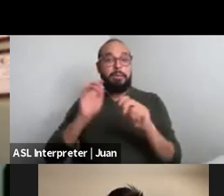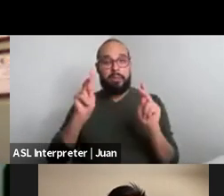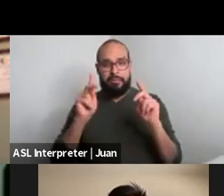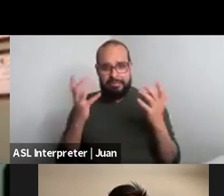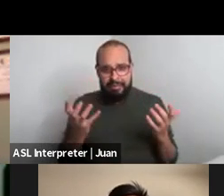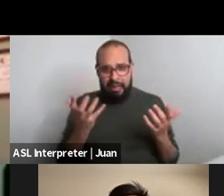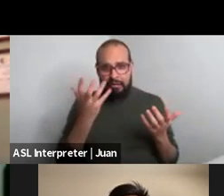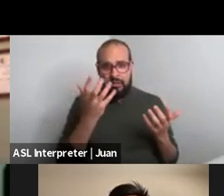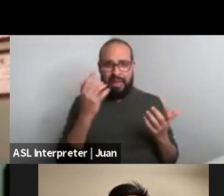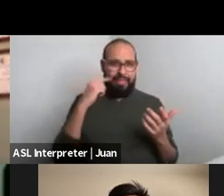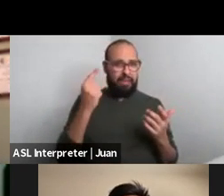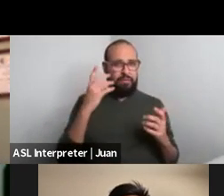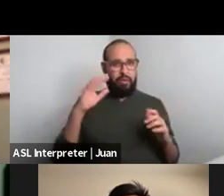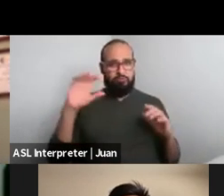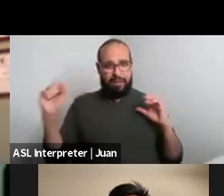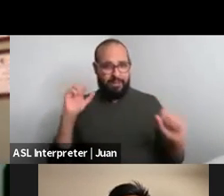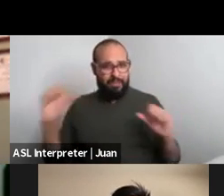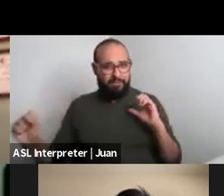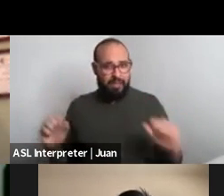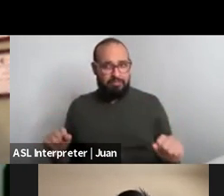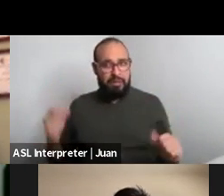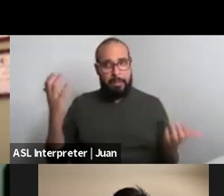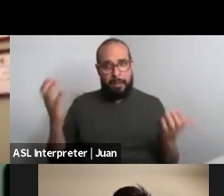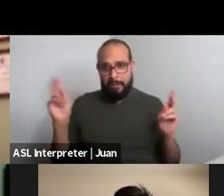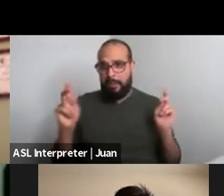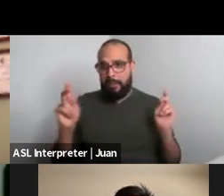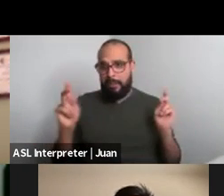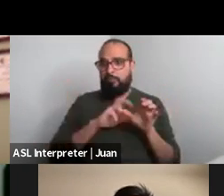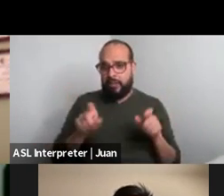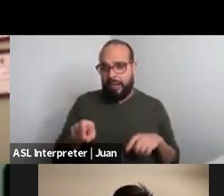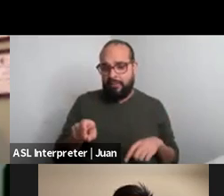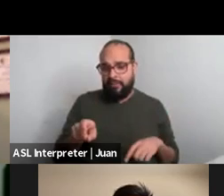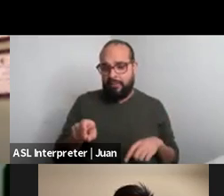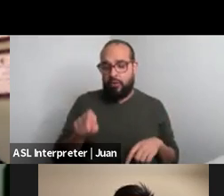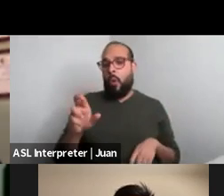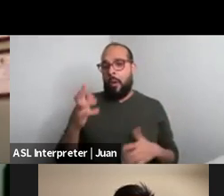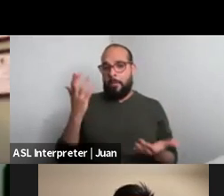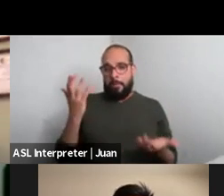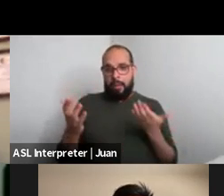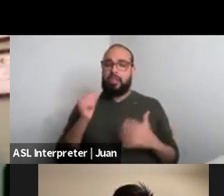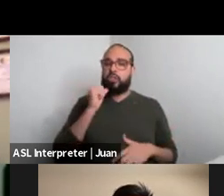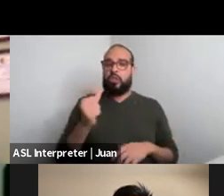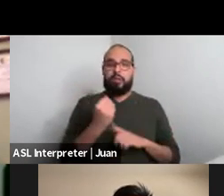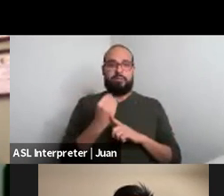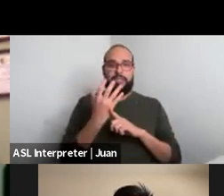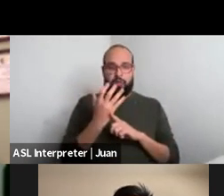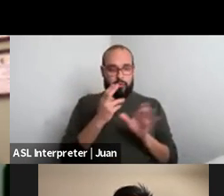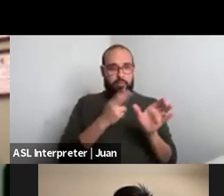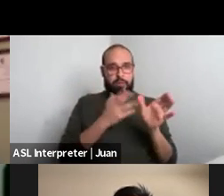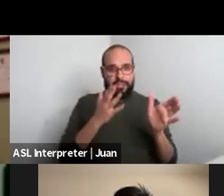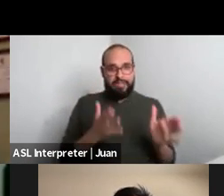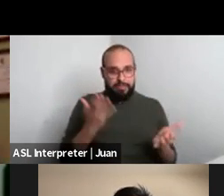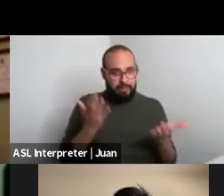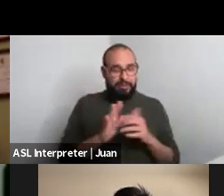some participants, I think. I don't know if people had to drop off or maybe it's just the non-video participants. But